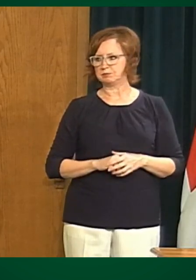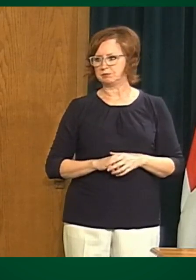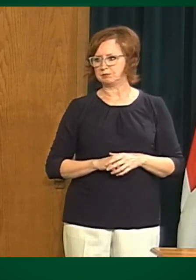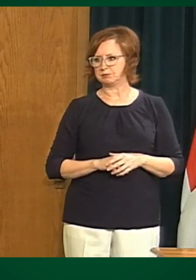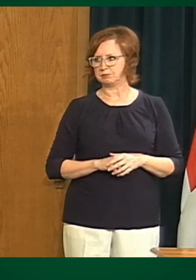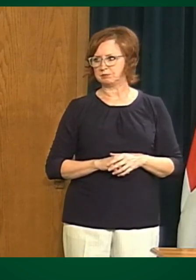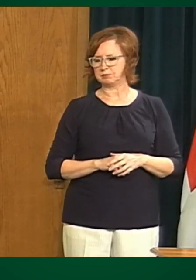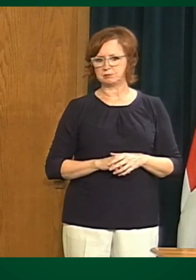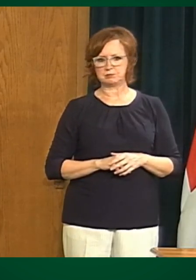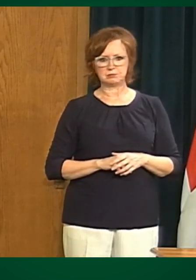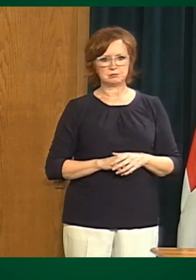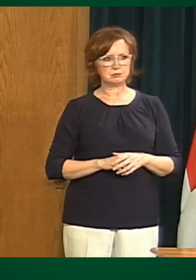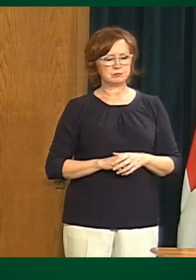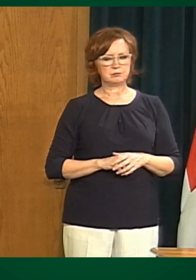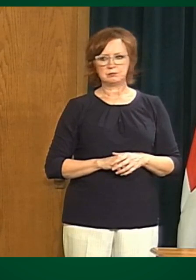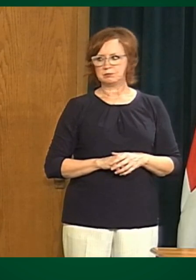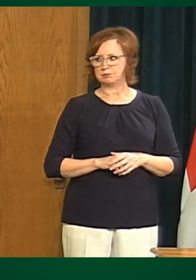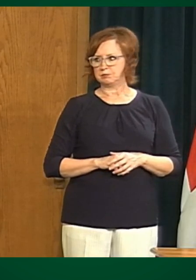situation.